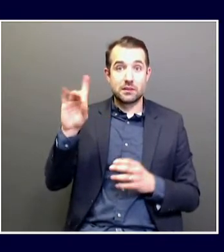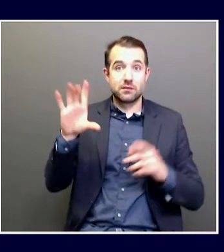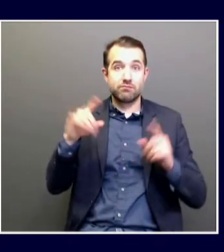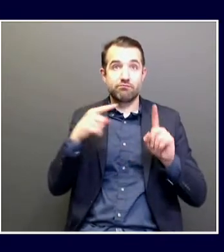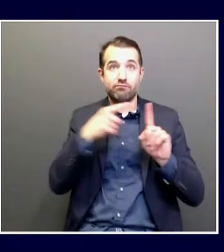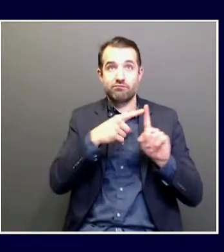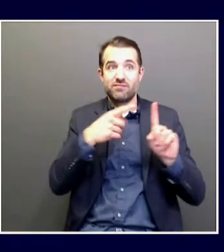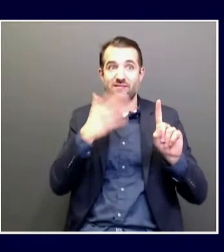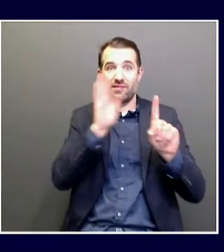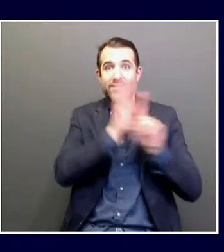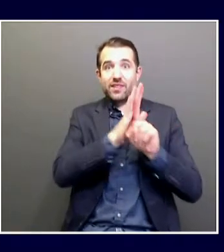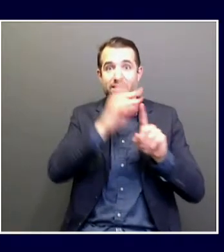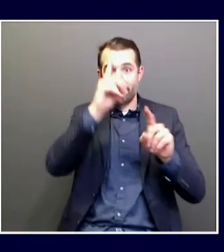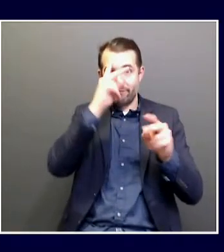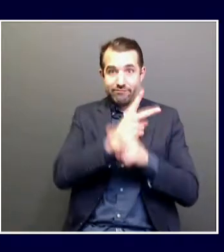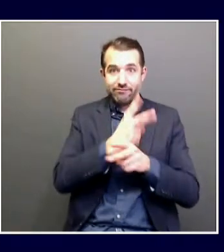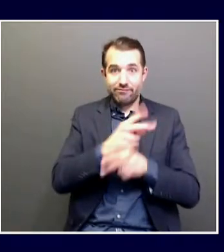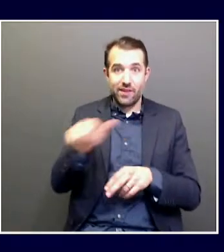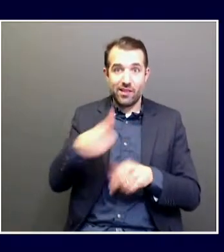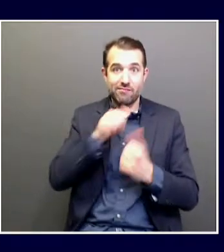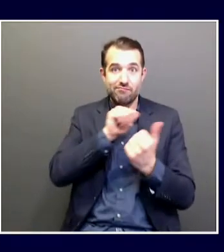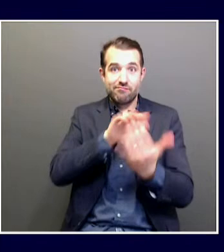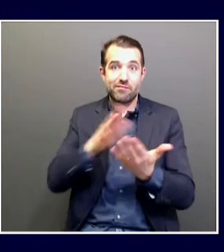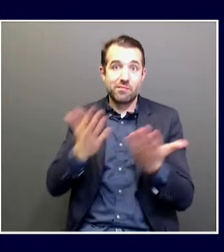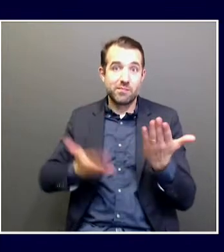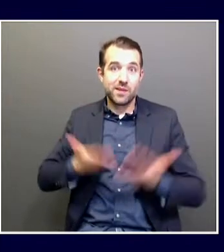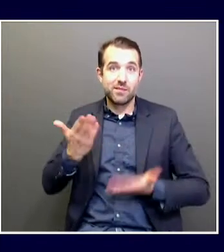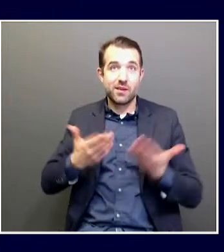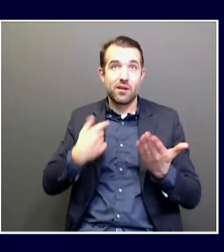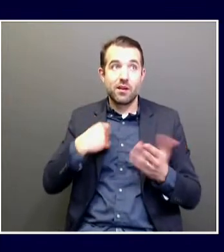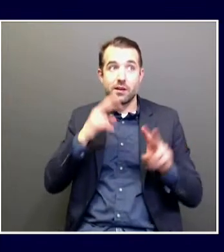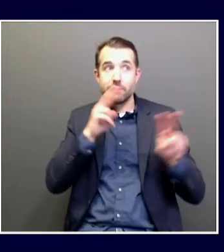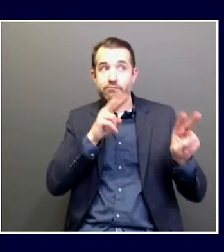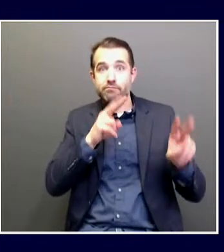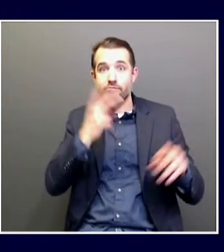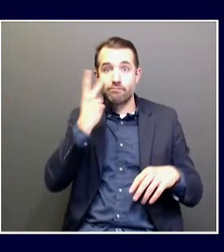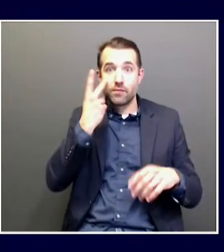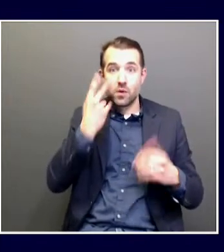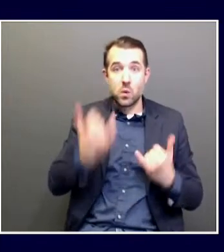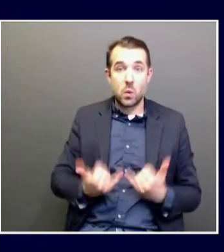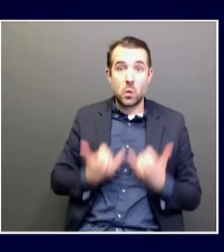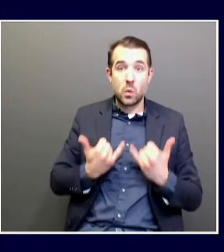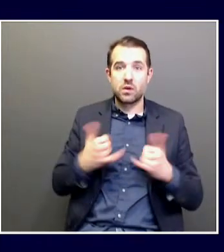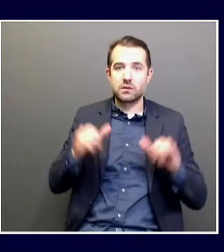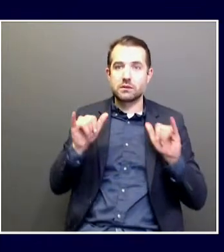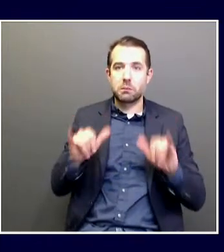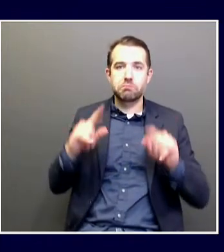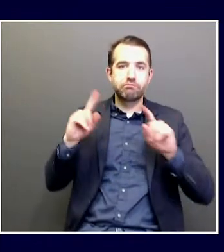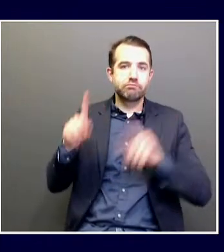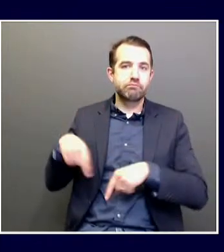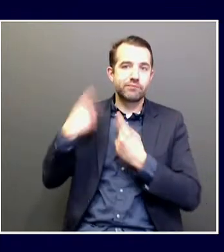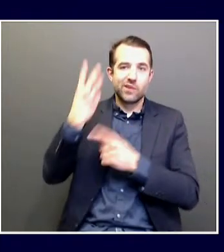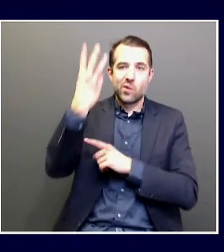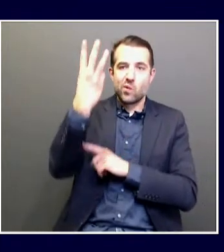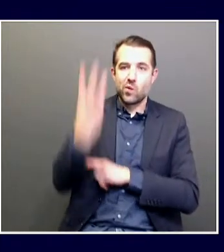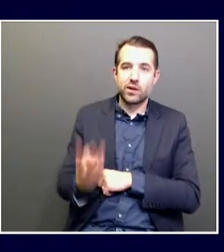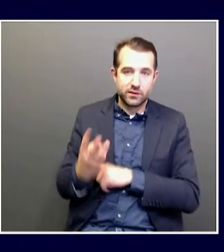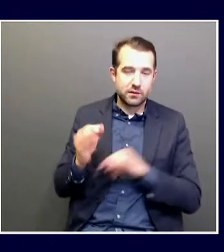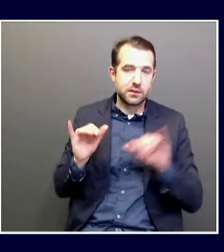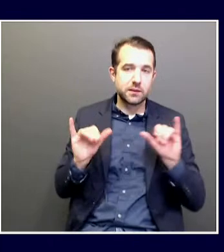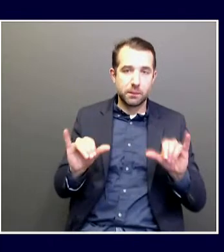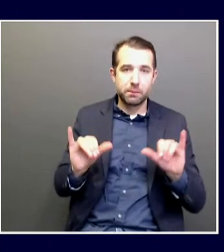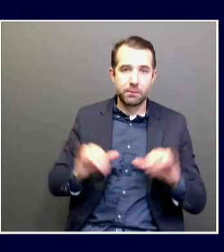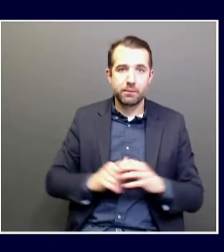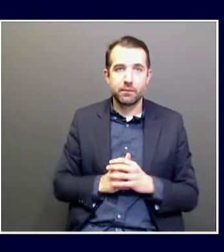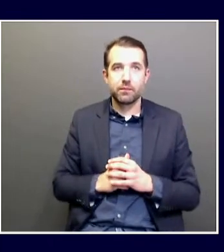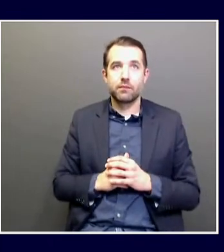tempo. But for right now, given what we're staring down, we're not pulling back on that. I guess my question was about, cases on weekends,